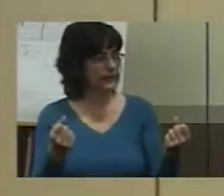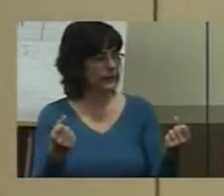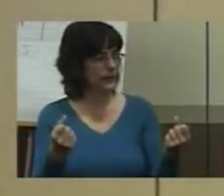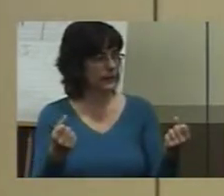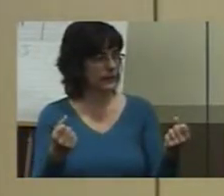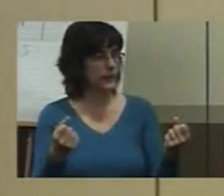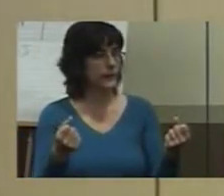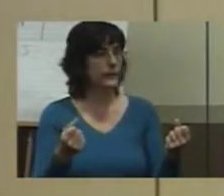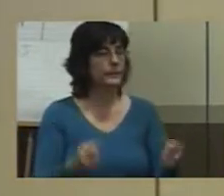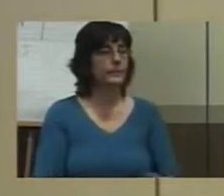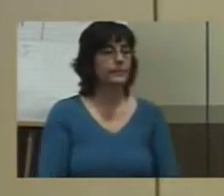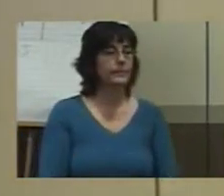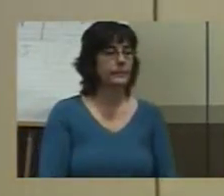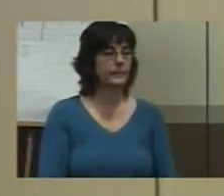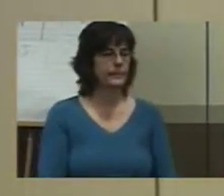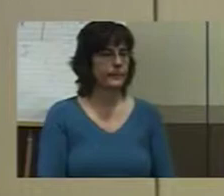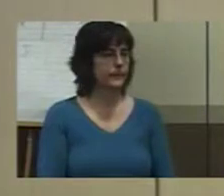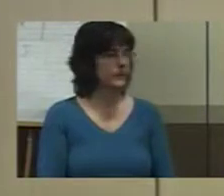All right?